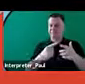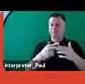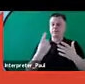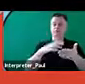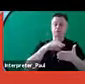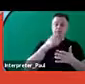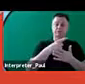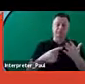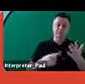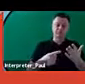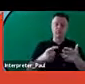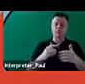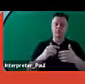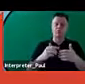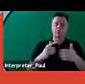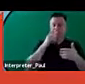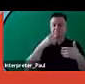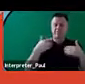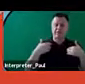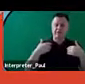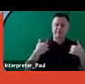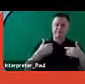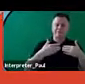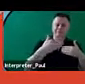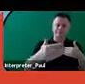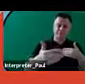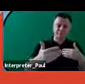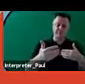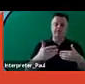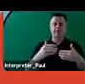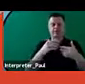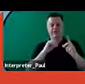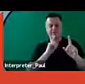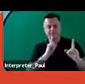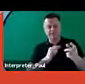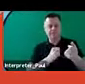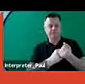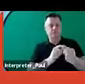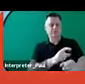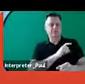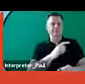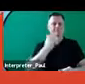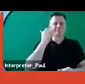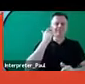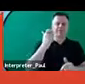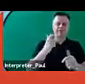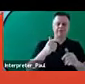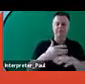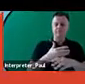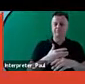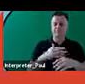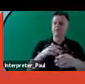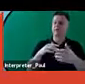disabilities or long-term health conditions the advice, support and confidence to find opportunities, opportunities, approach